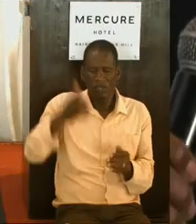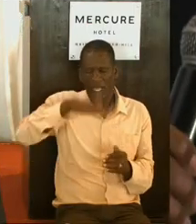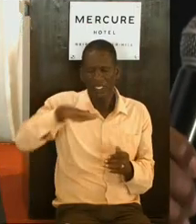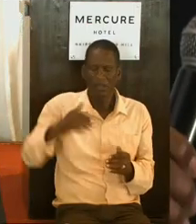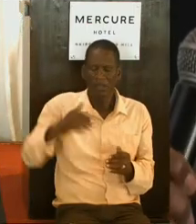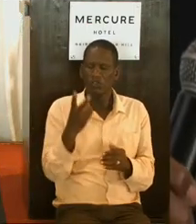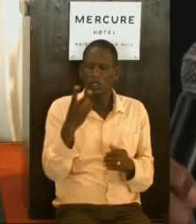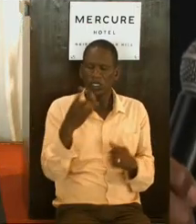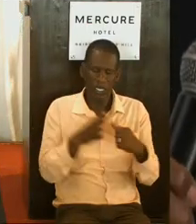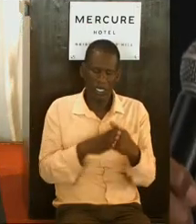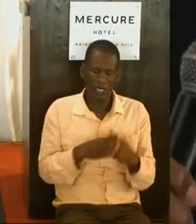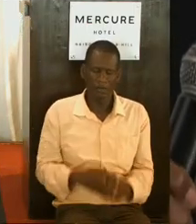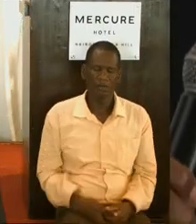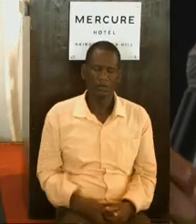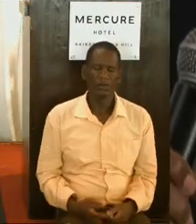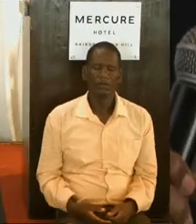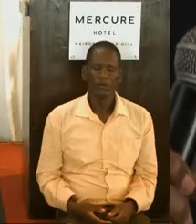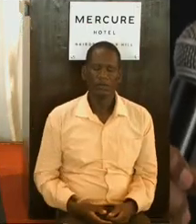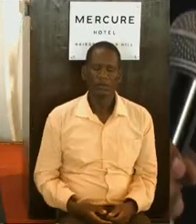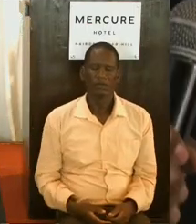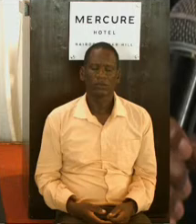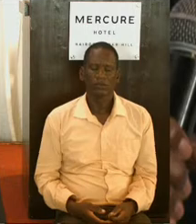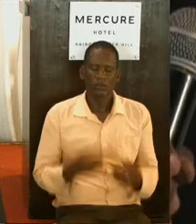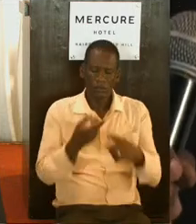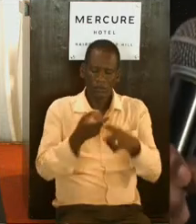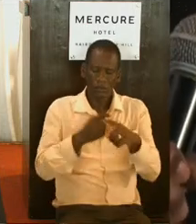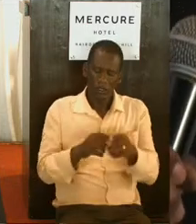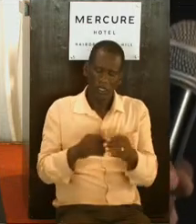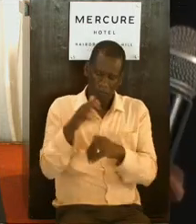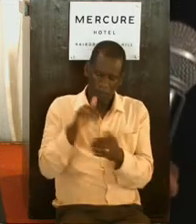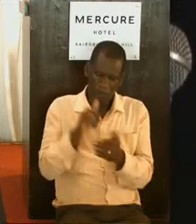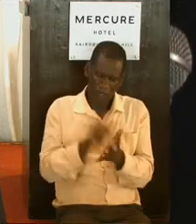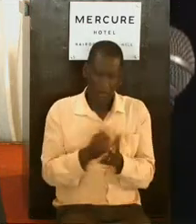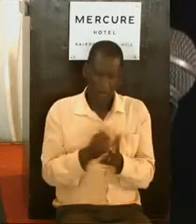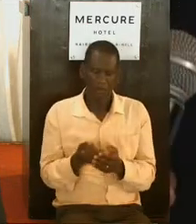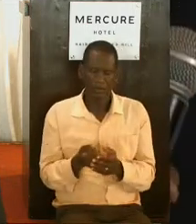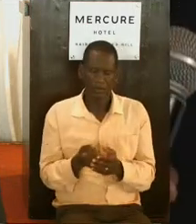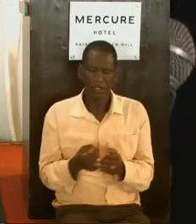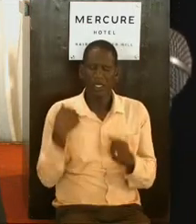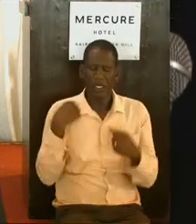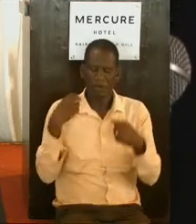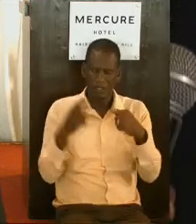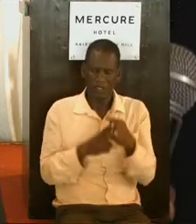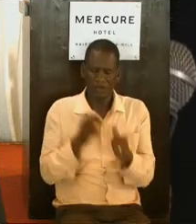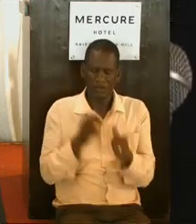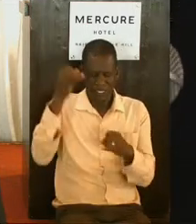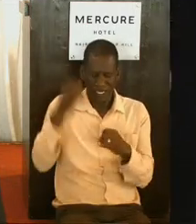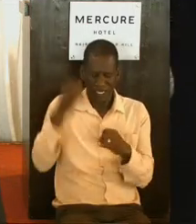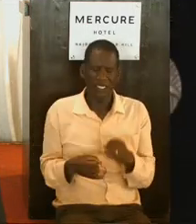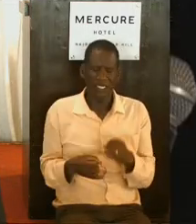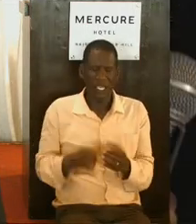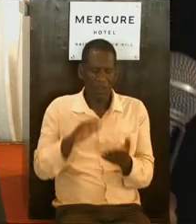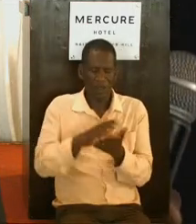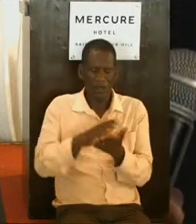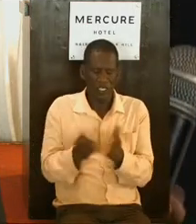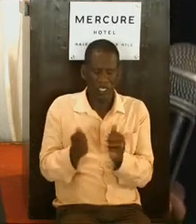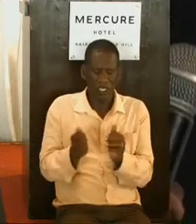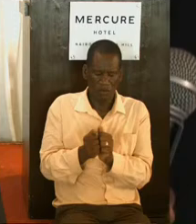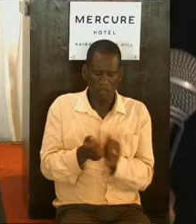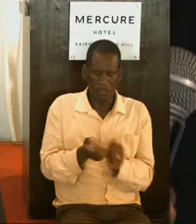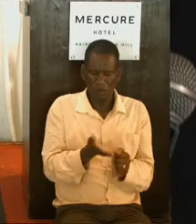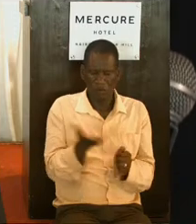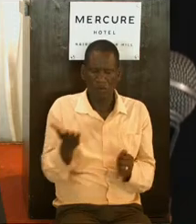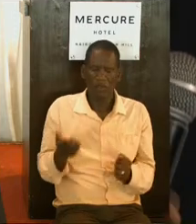29. and then uh the number seven which is the last one I'll share with us